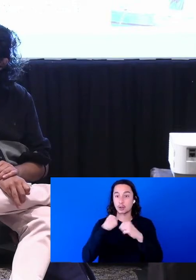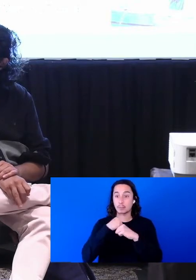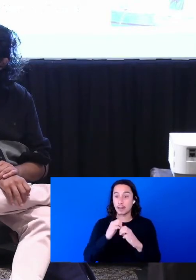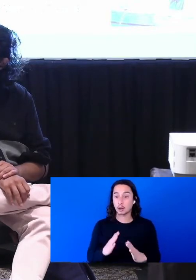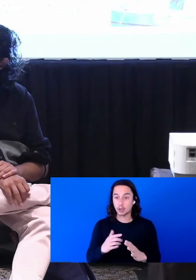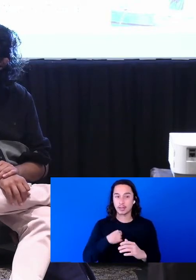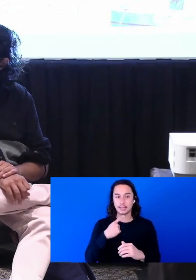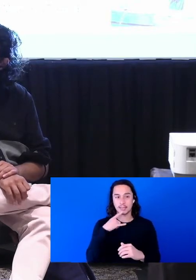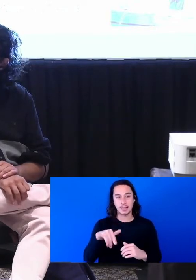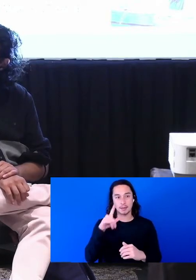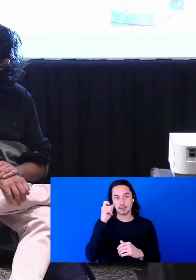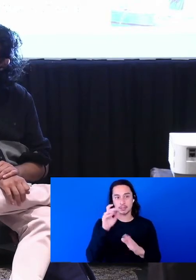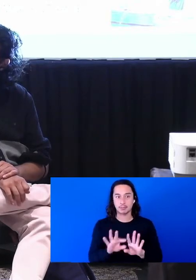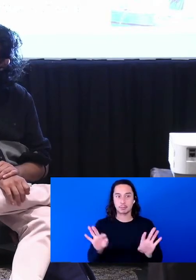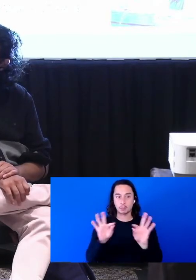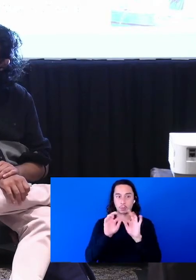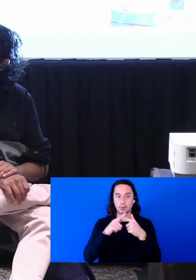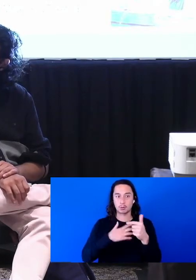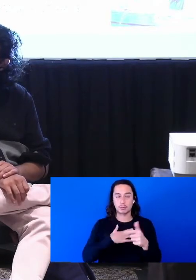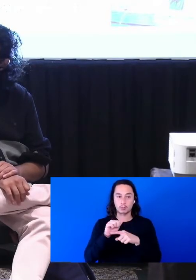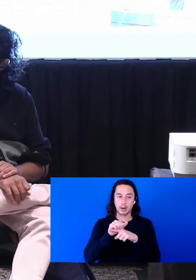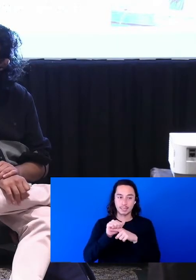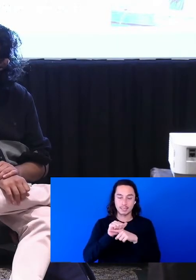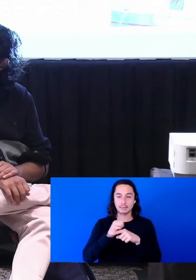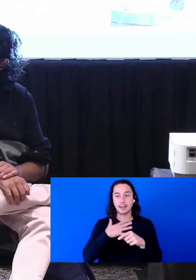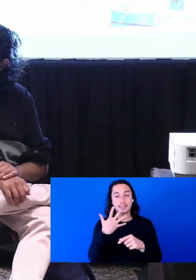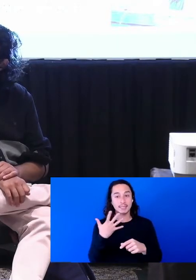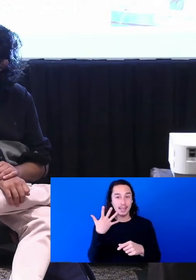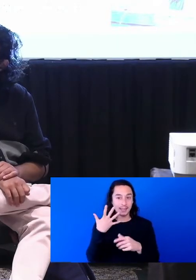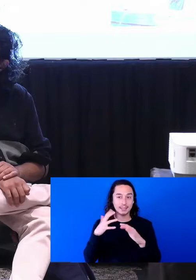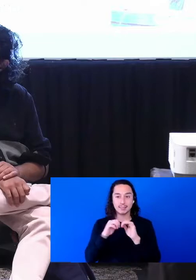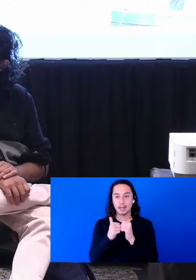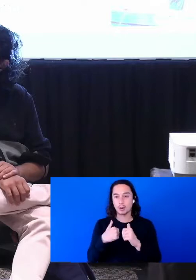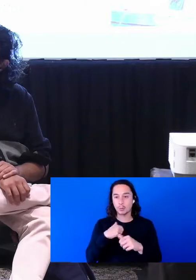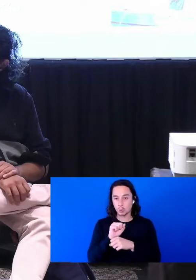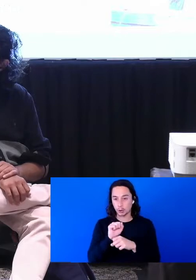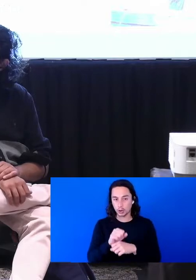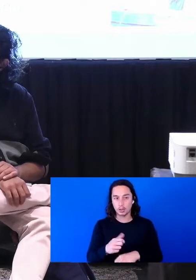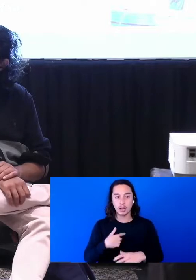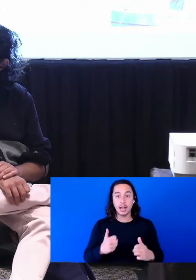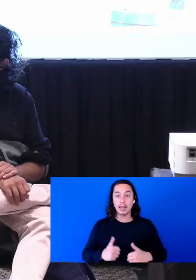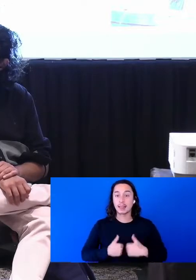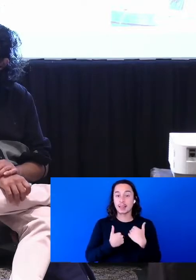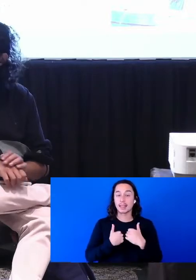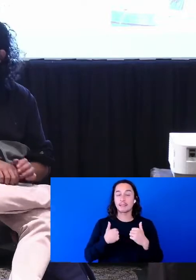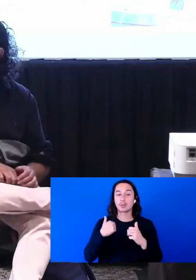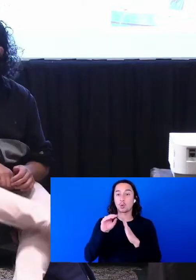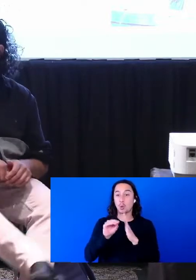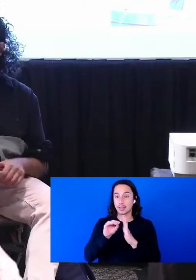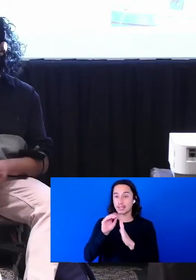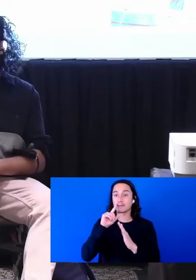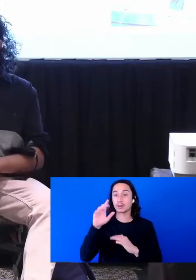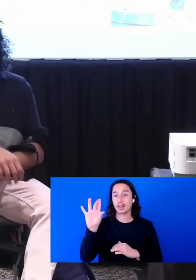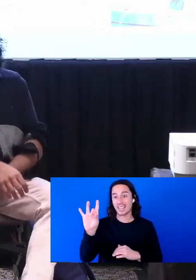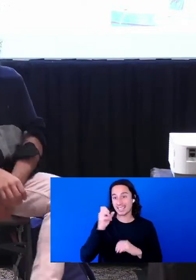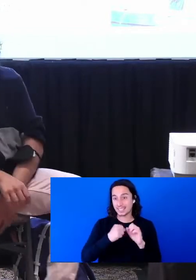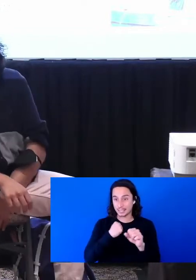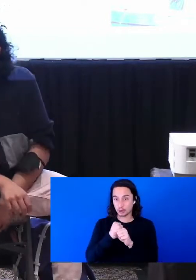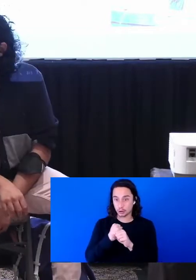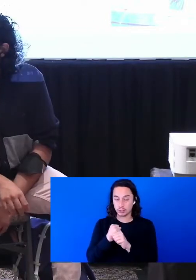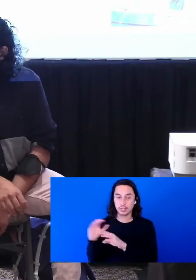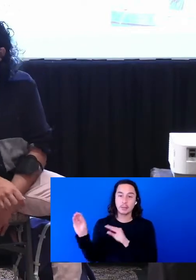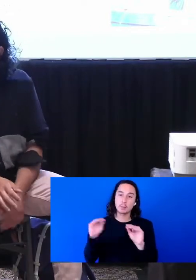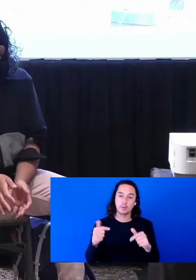practice and the aesthetics and the way that I work. And I lived in New Orleans for 8 years before coming to Pittsburgh. I feel